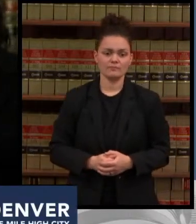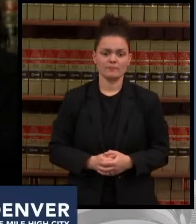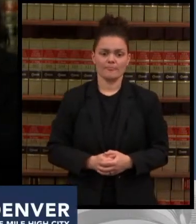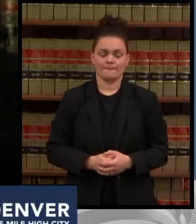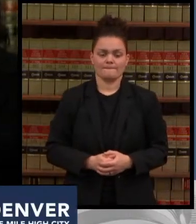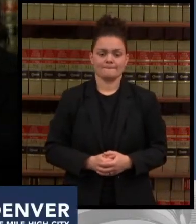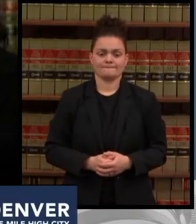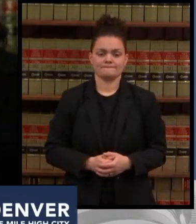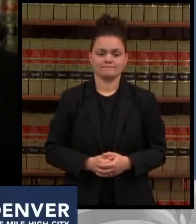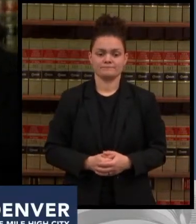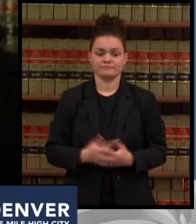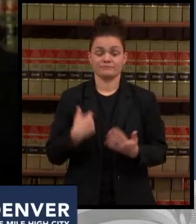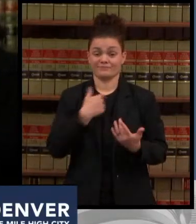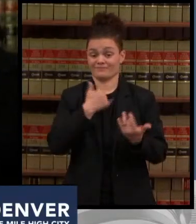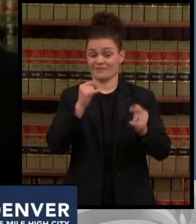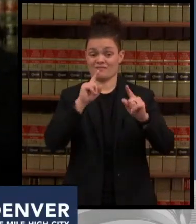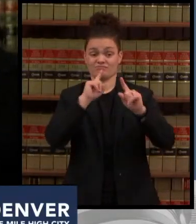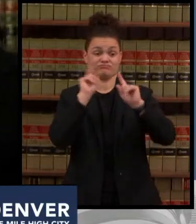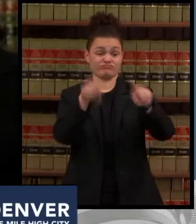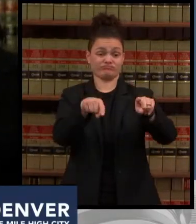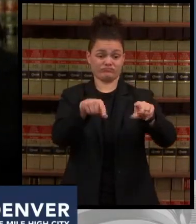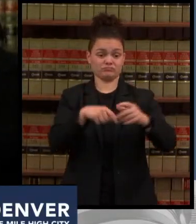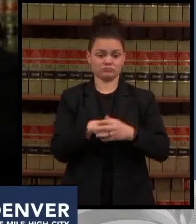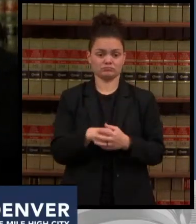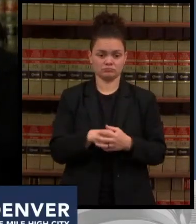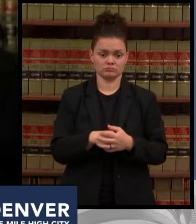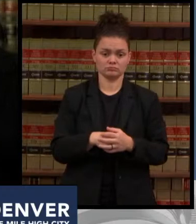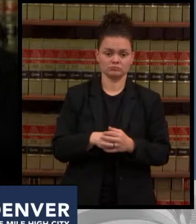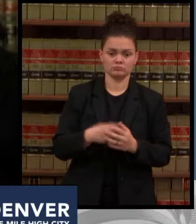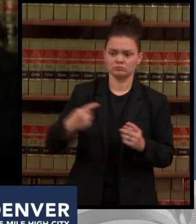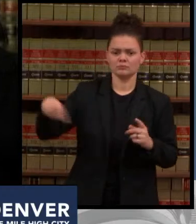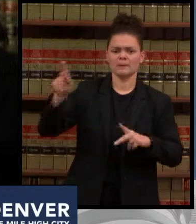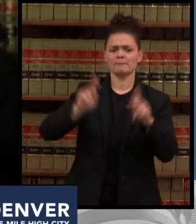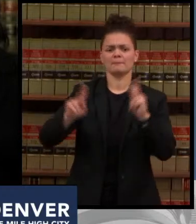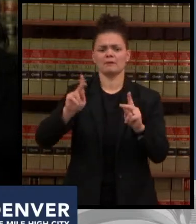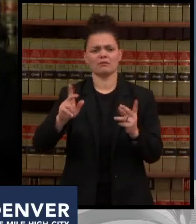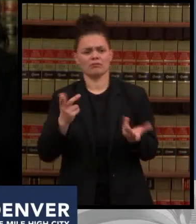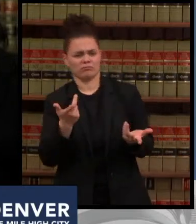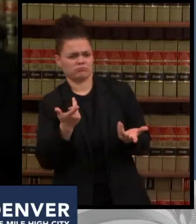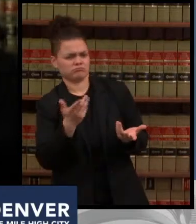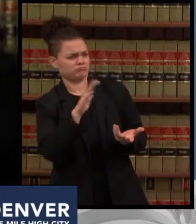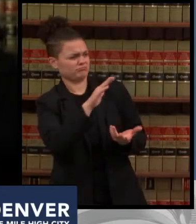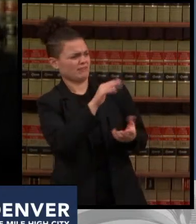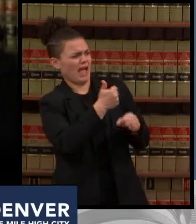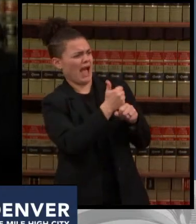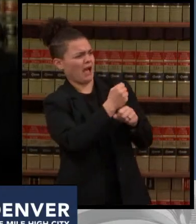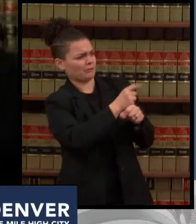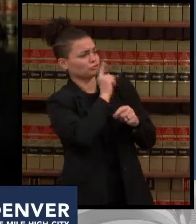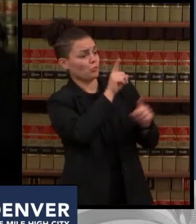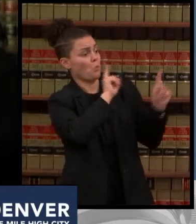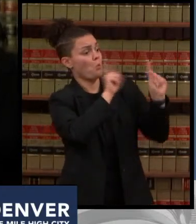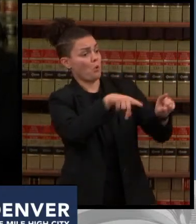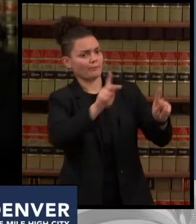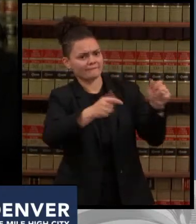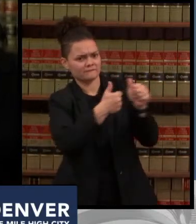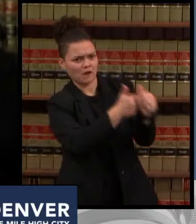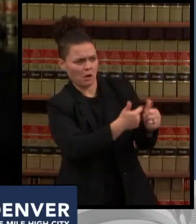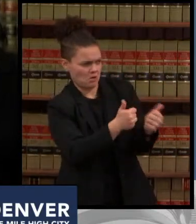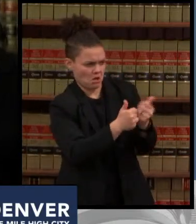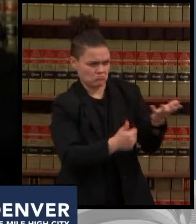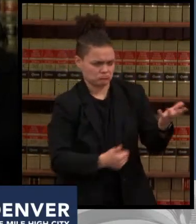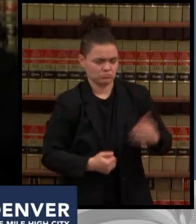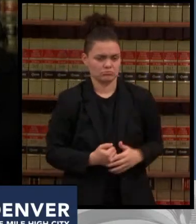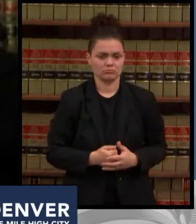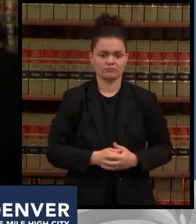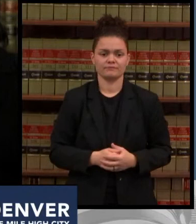always follows, how are you going to enforce this? That's not the goal. The goal here is not to enforce. We've done, since the beginning